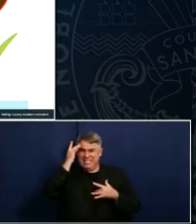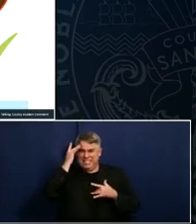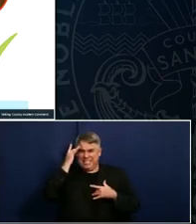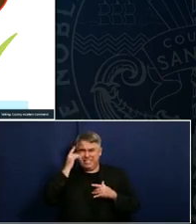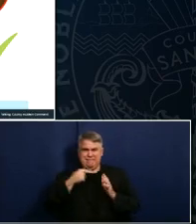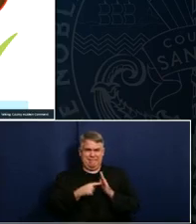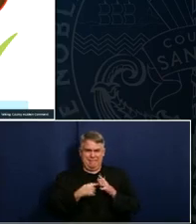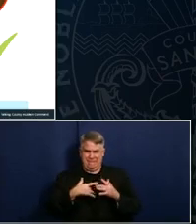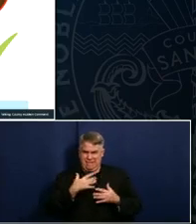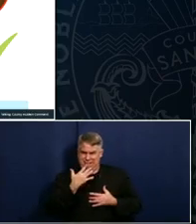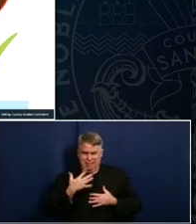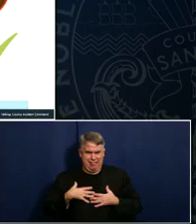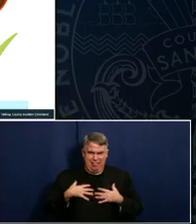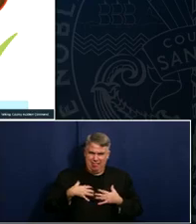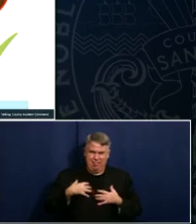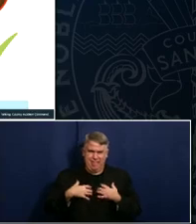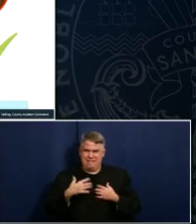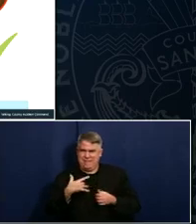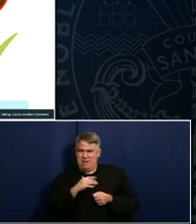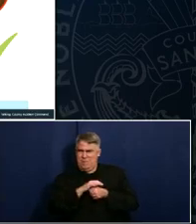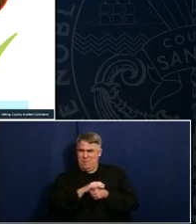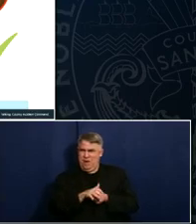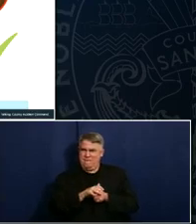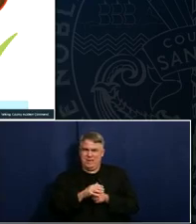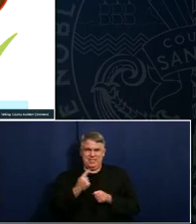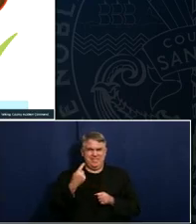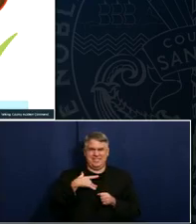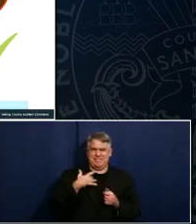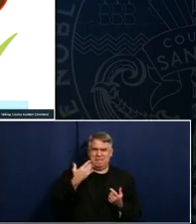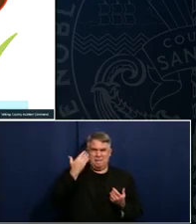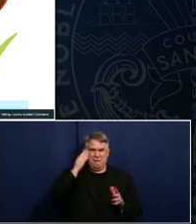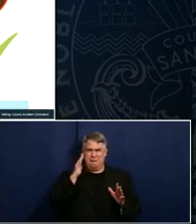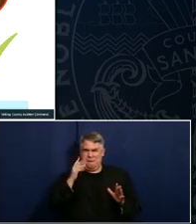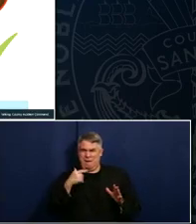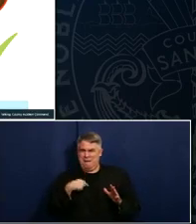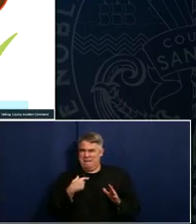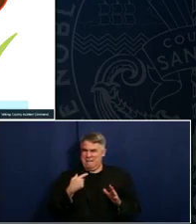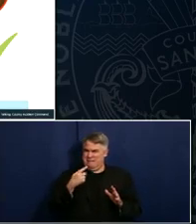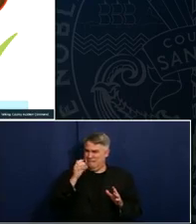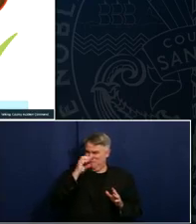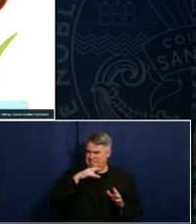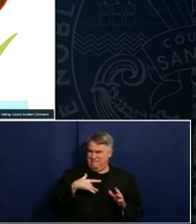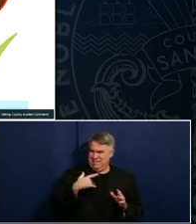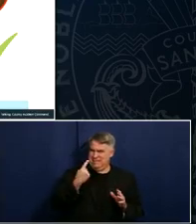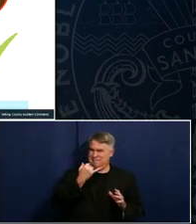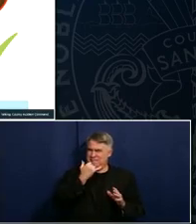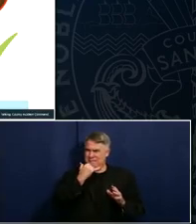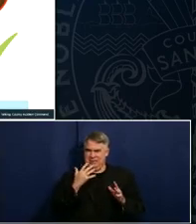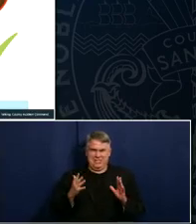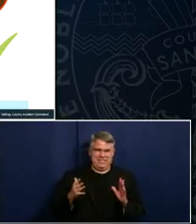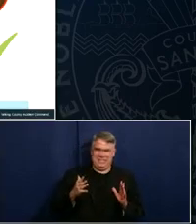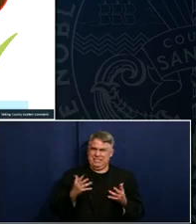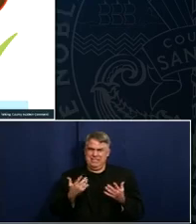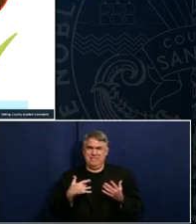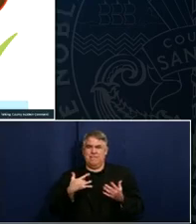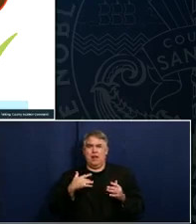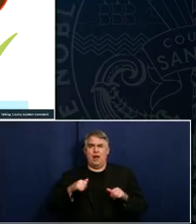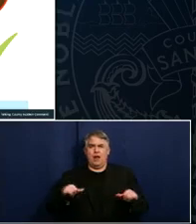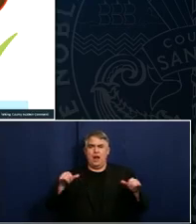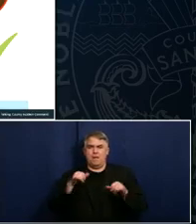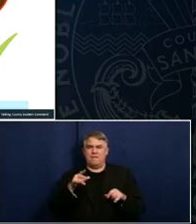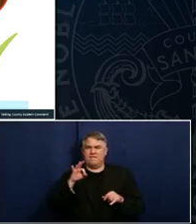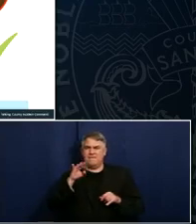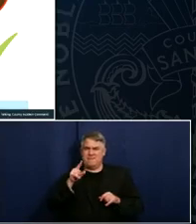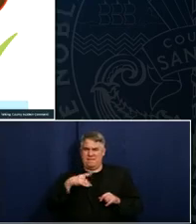for COVID-19, or if you don't know what the symptoms are, because the symptoms can be very similar to influenza, we want you to